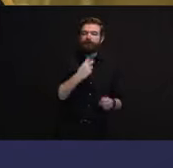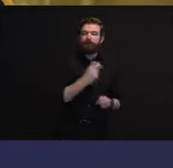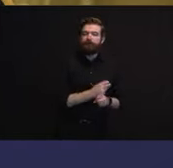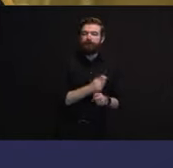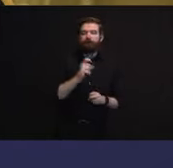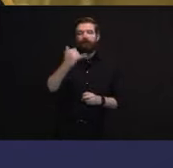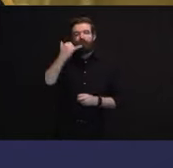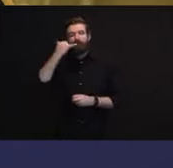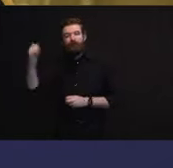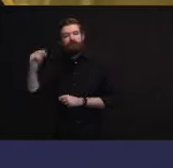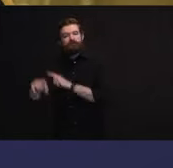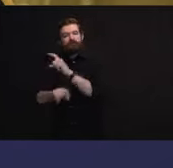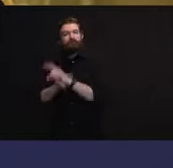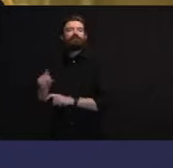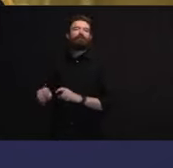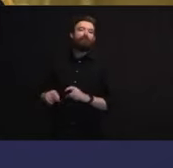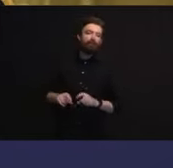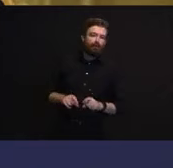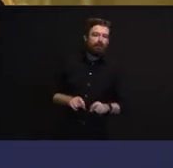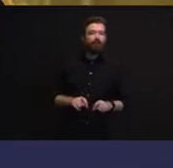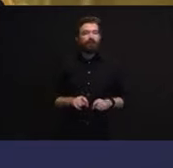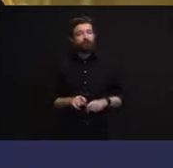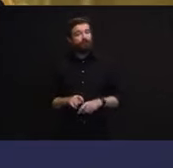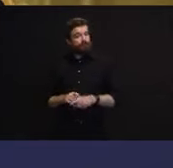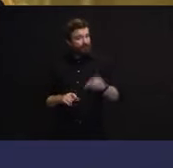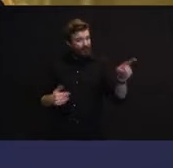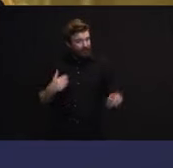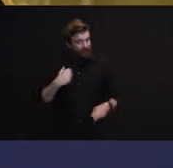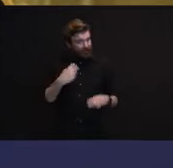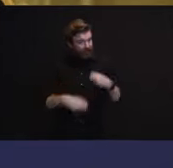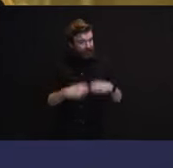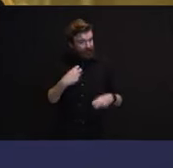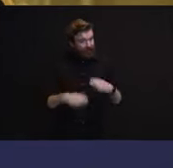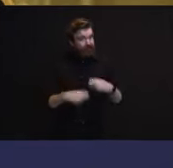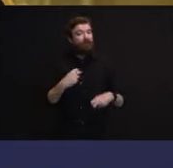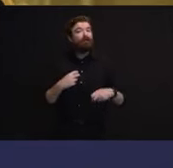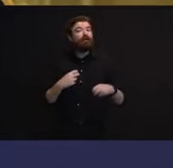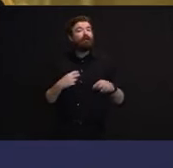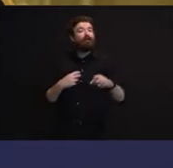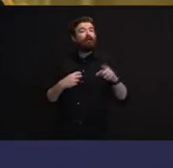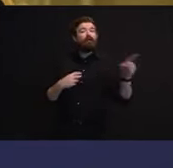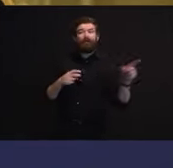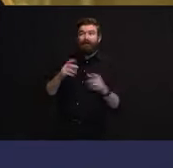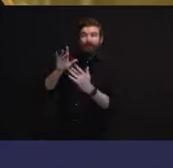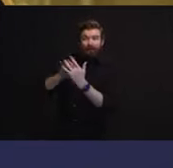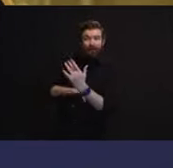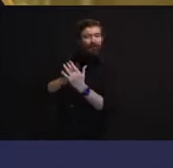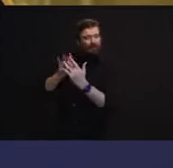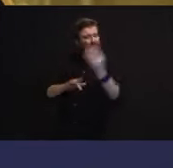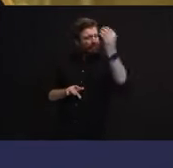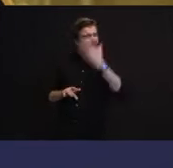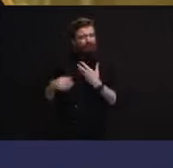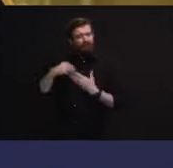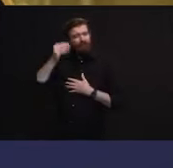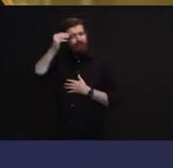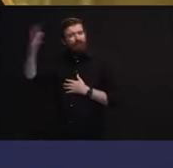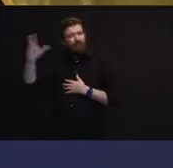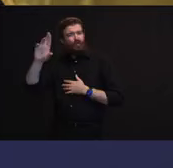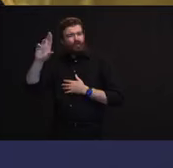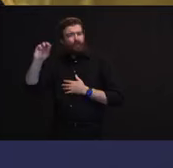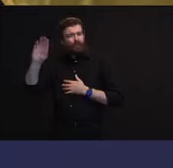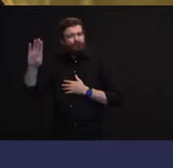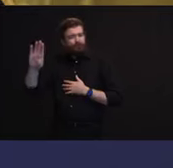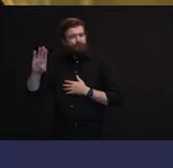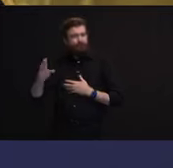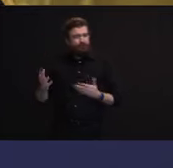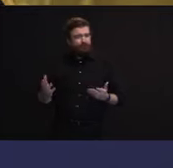getting the phone answered is unacceptable. So I can't tell you there's any fix that is, what a fix is or what a fix is